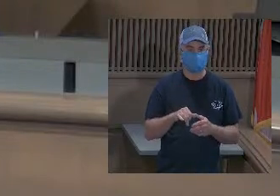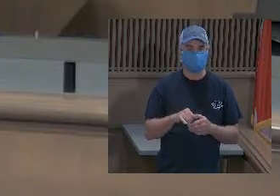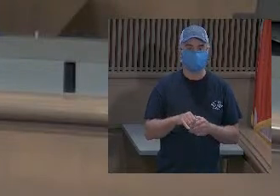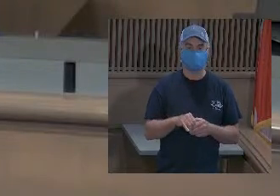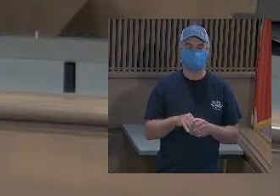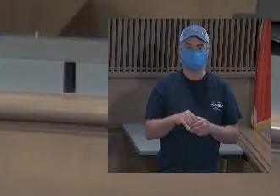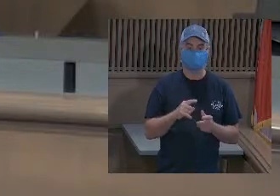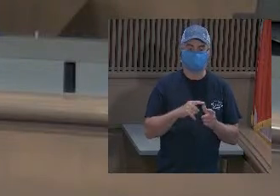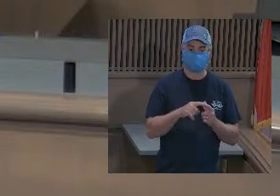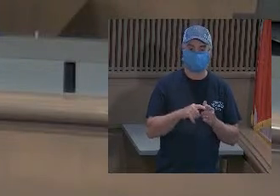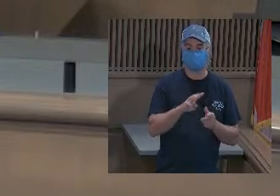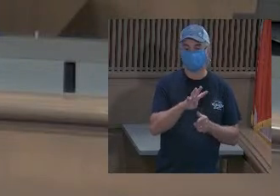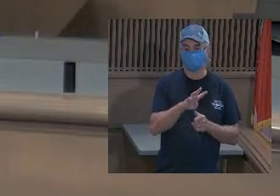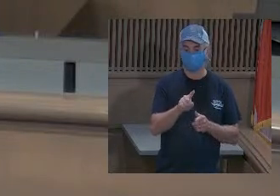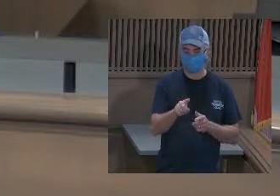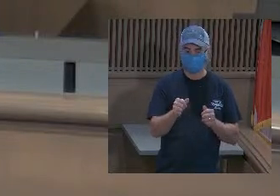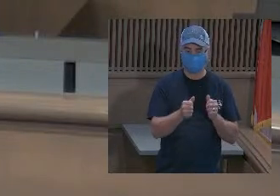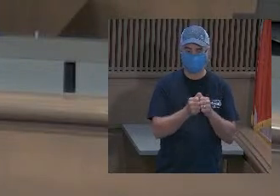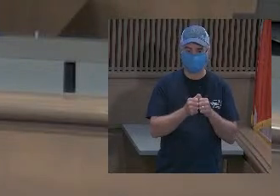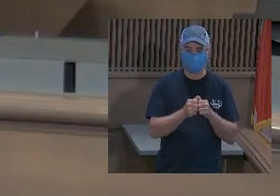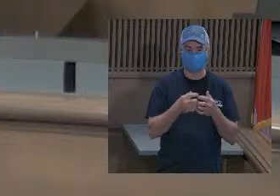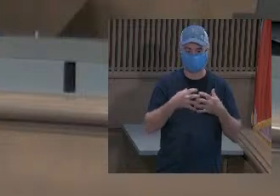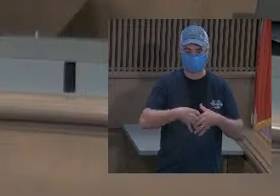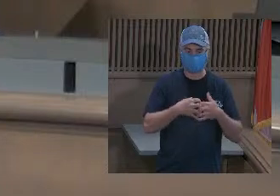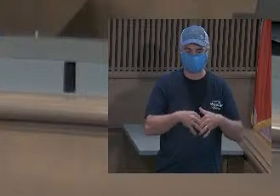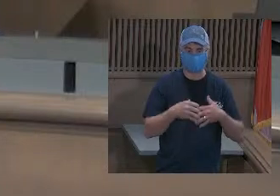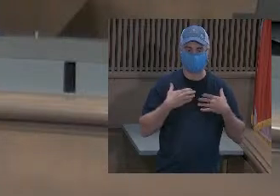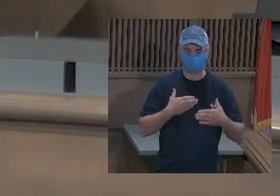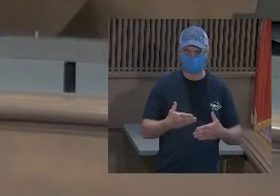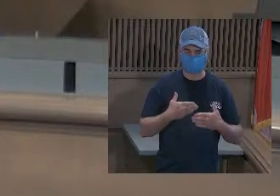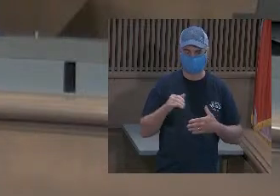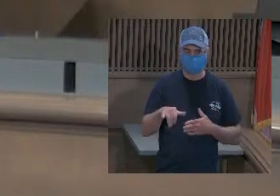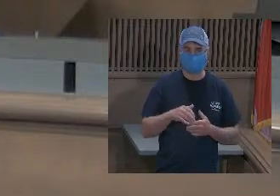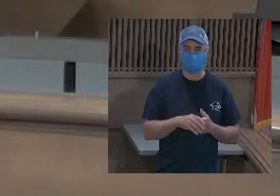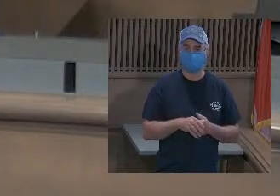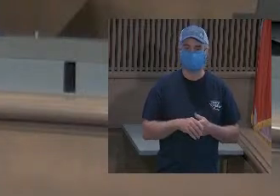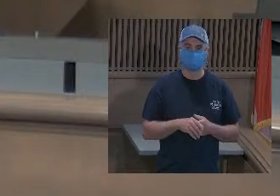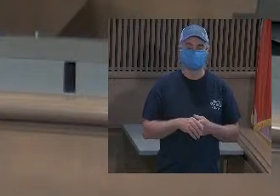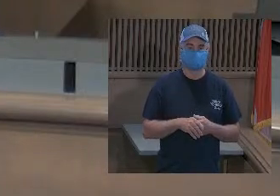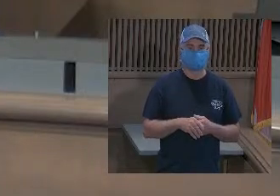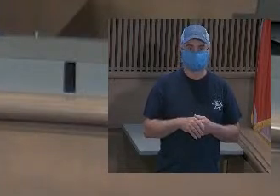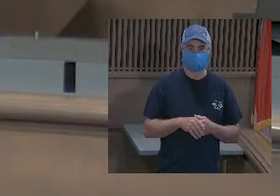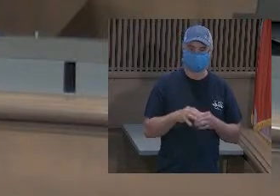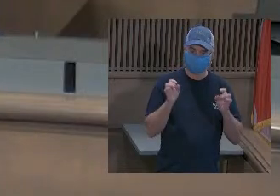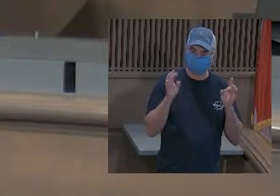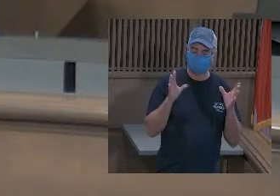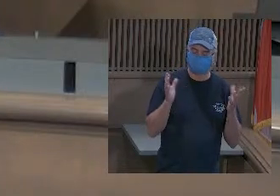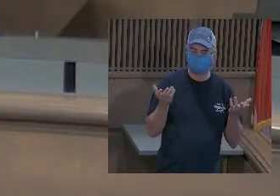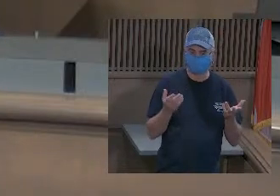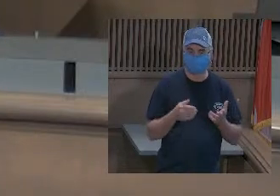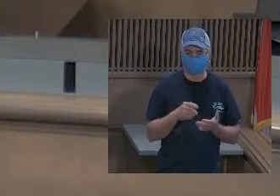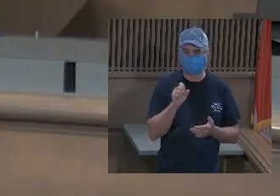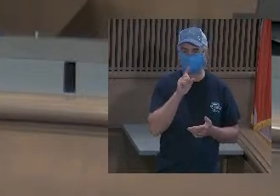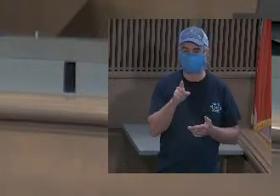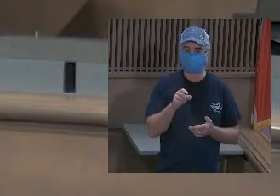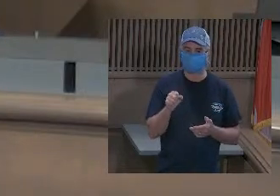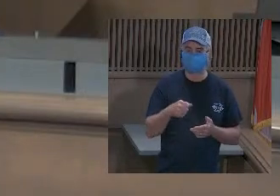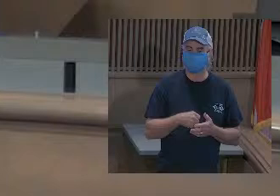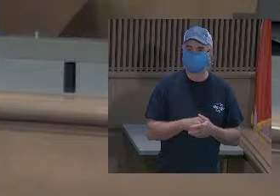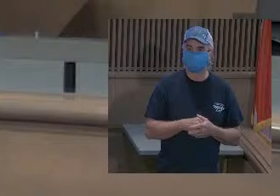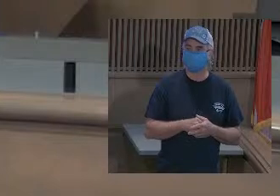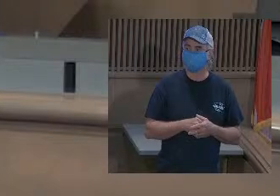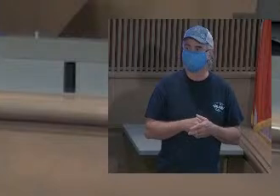families have been affected in a way that you can only imagine. It is a